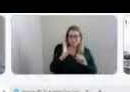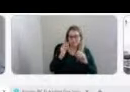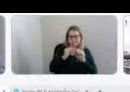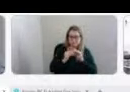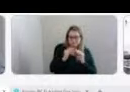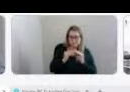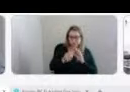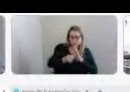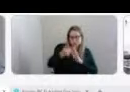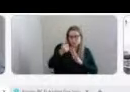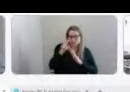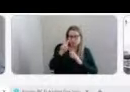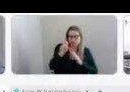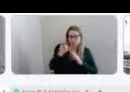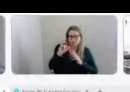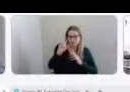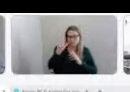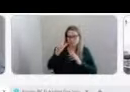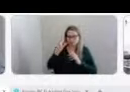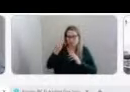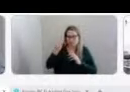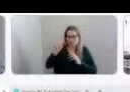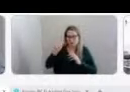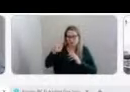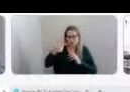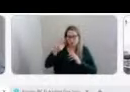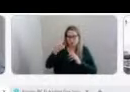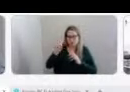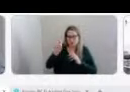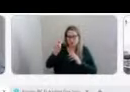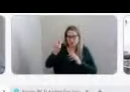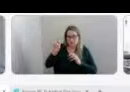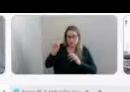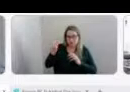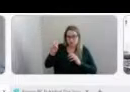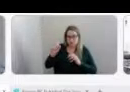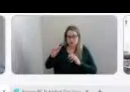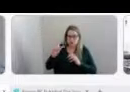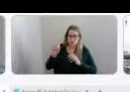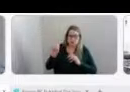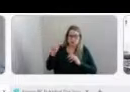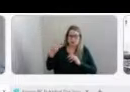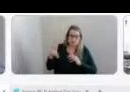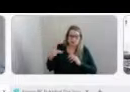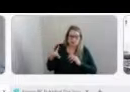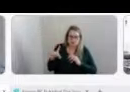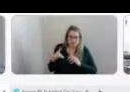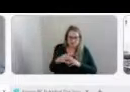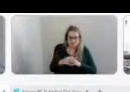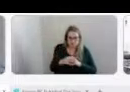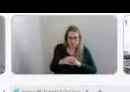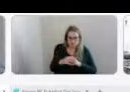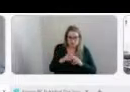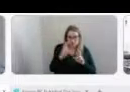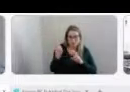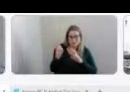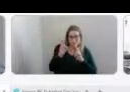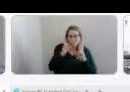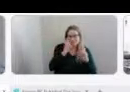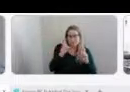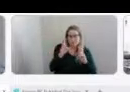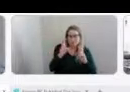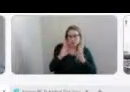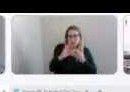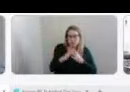eliminate veil integrity from the new ld 17. second respect legitimate communities of interest in the miranda